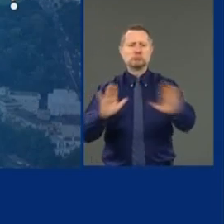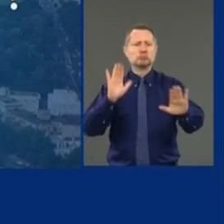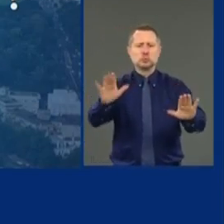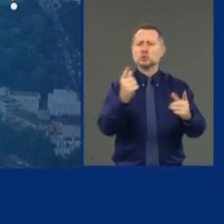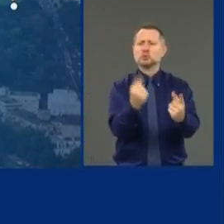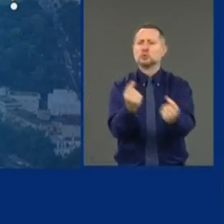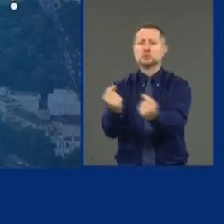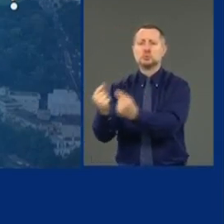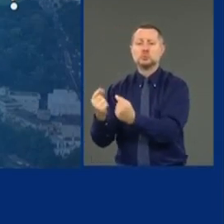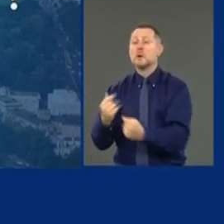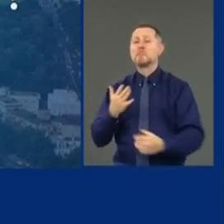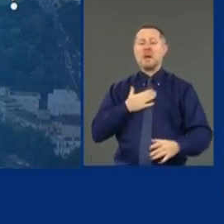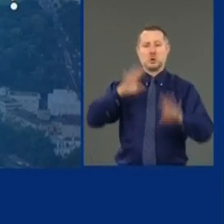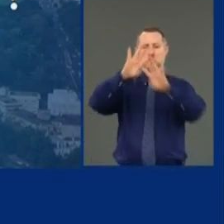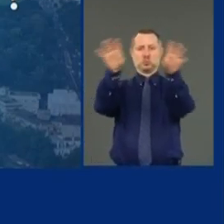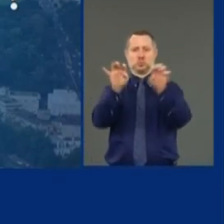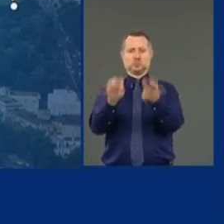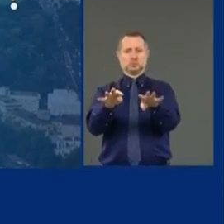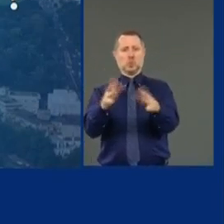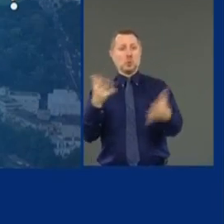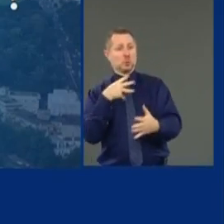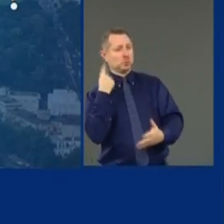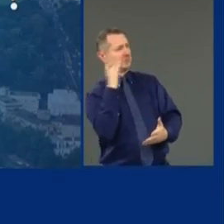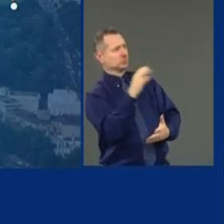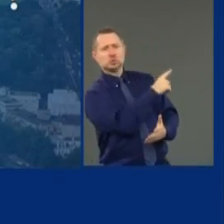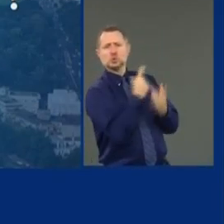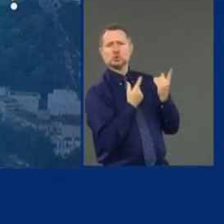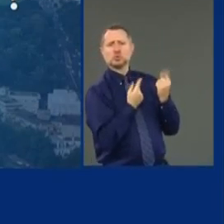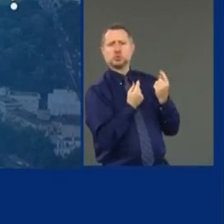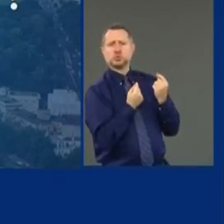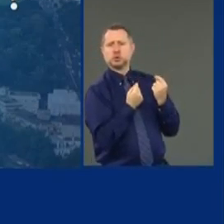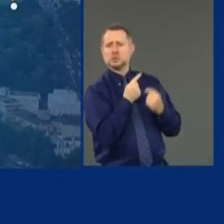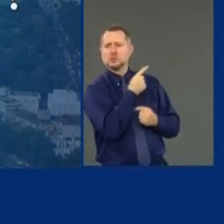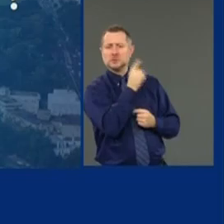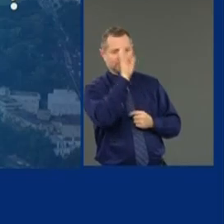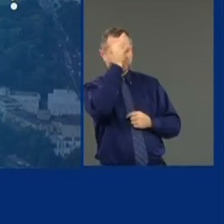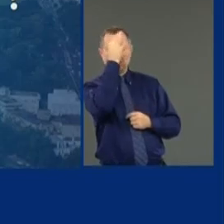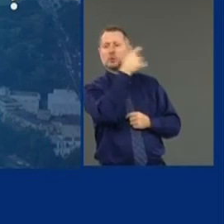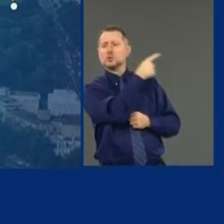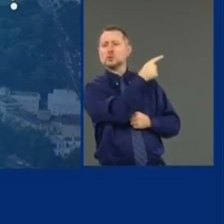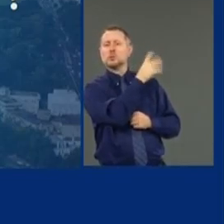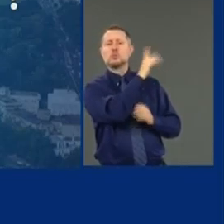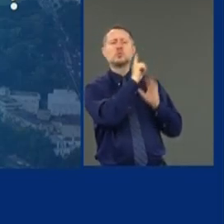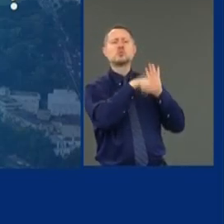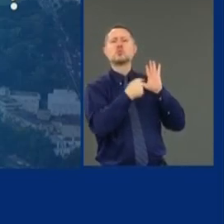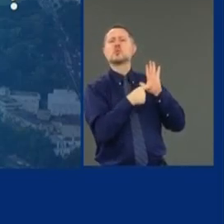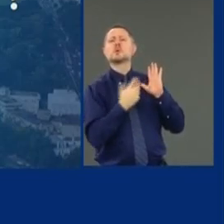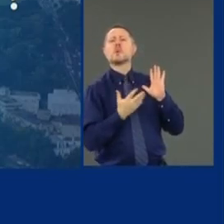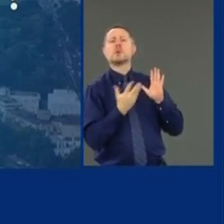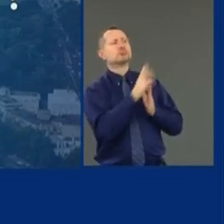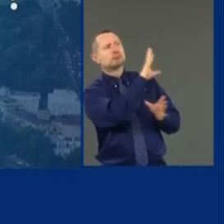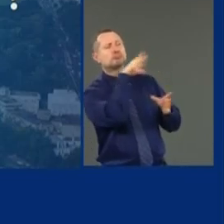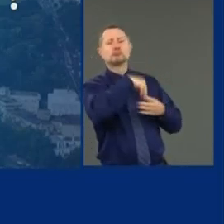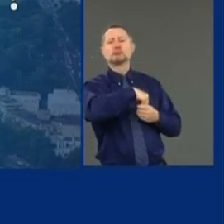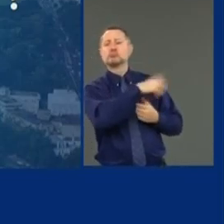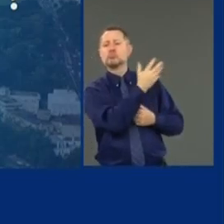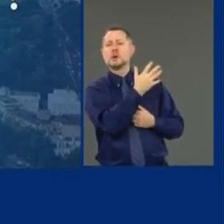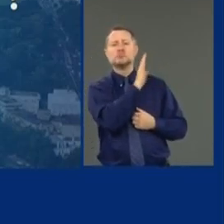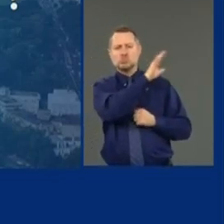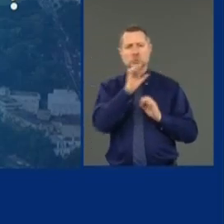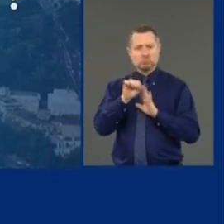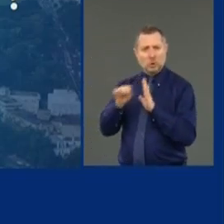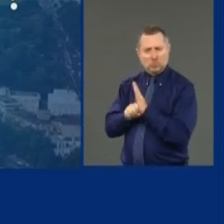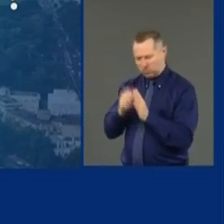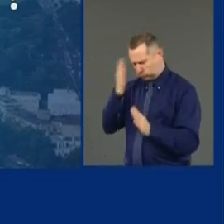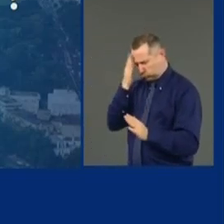the federal government, because they have a role also in this? Yes, the states are in charge, and yes, the